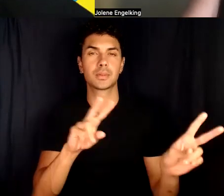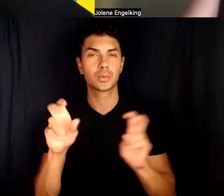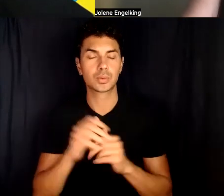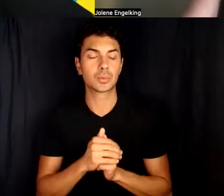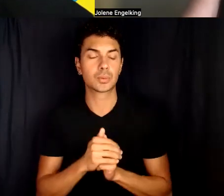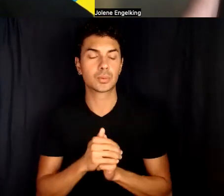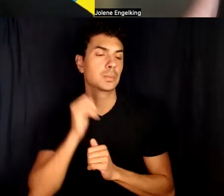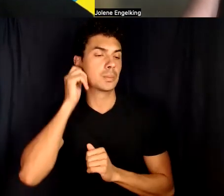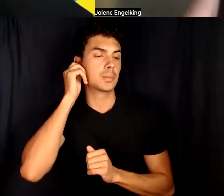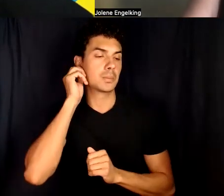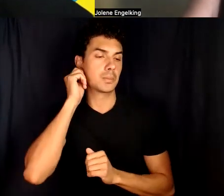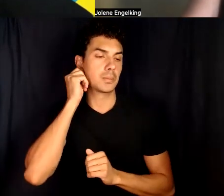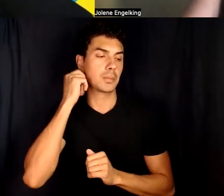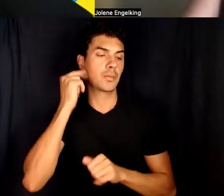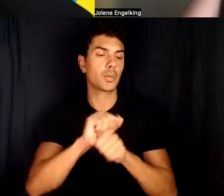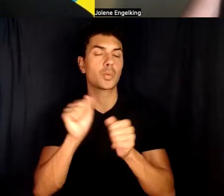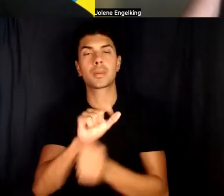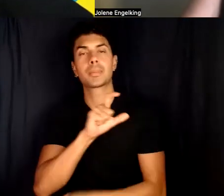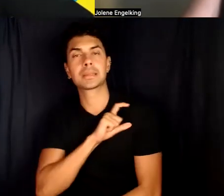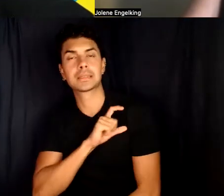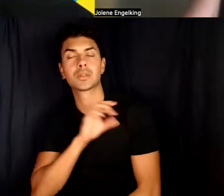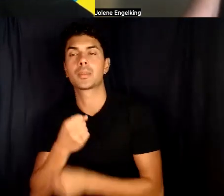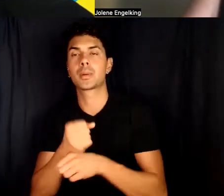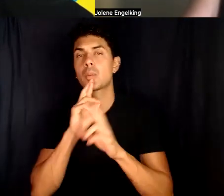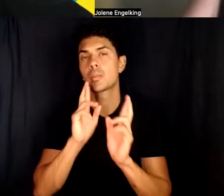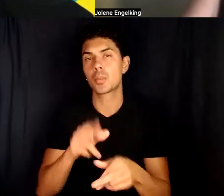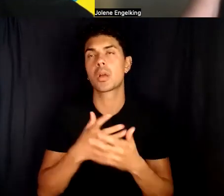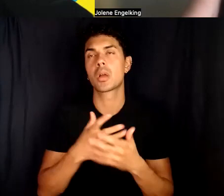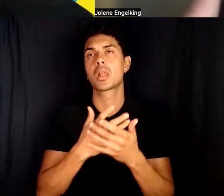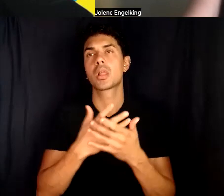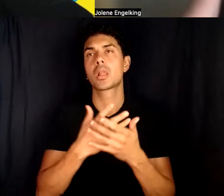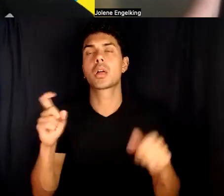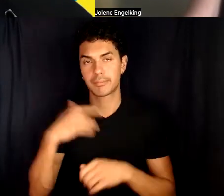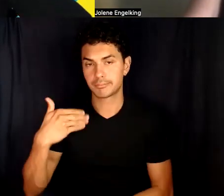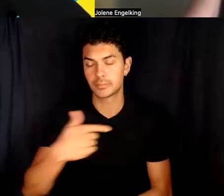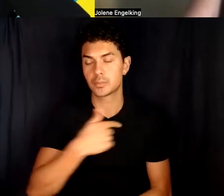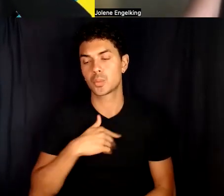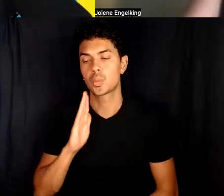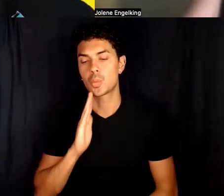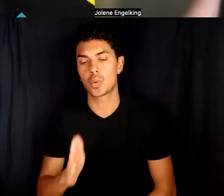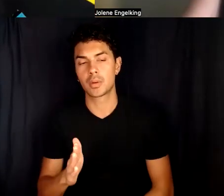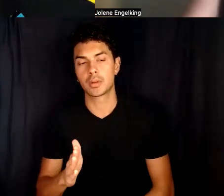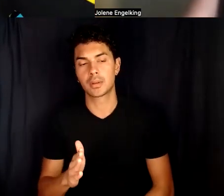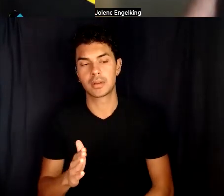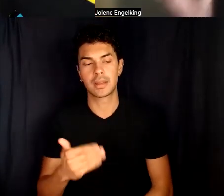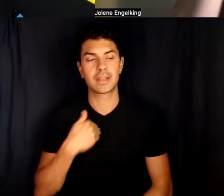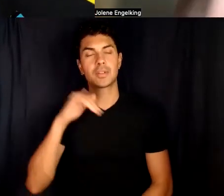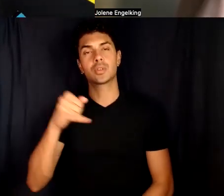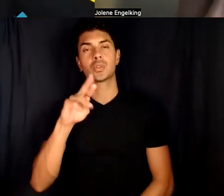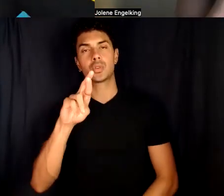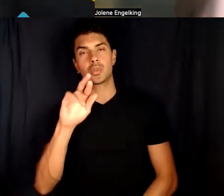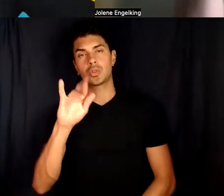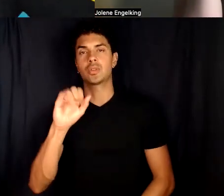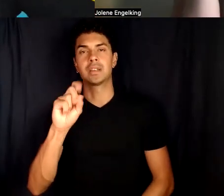with police, whether it was for protection orders or making a report, a lot of times we would, that jurisdiction piece, they would say, well,